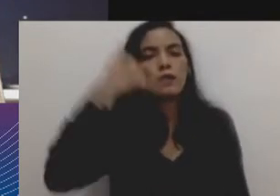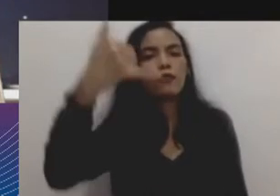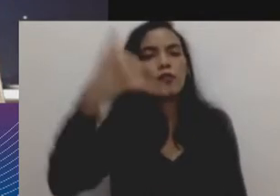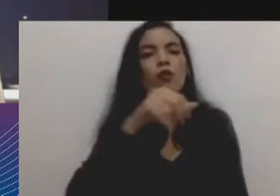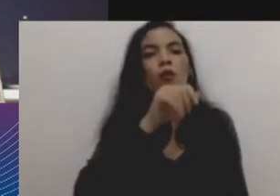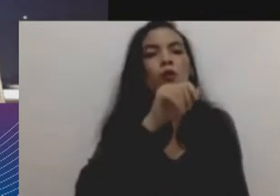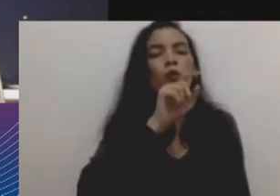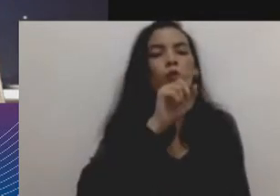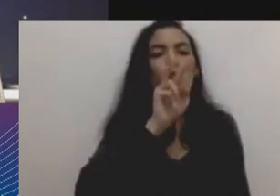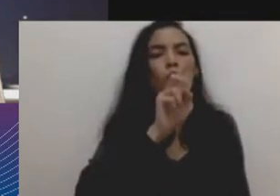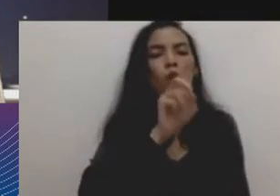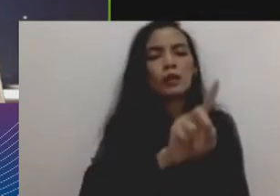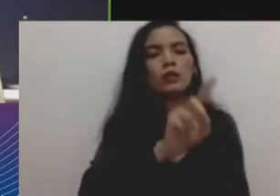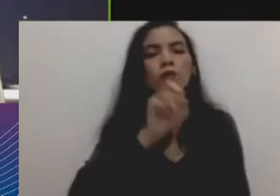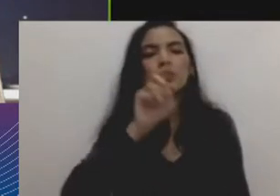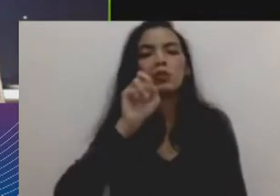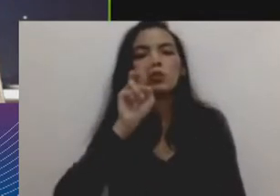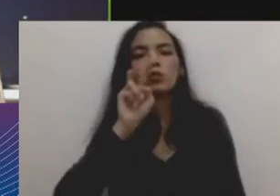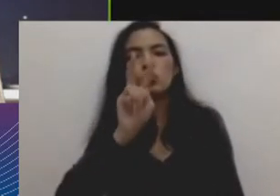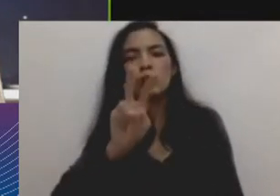129. Ya,